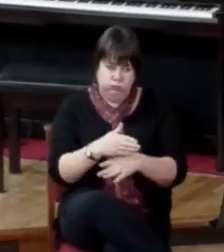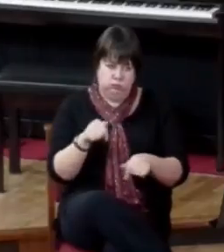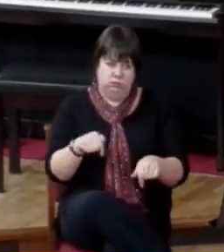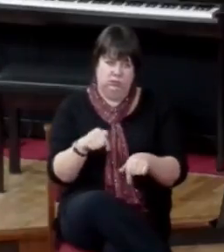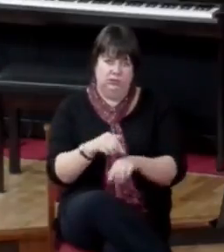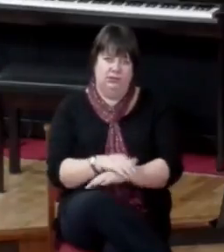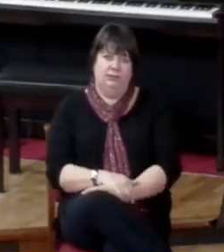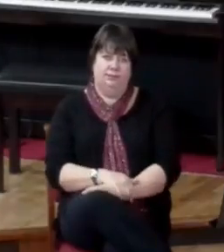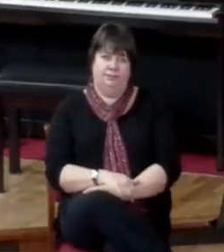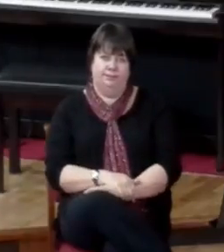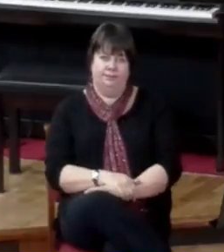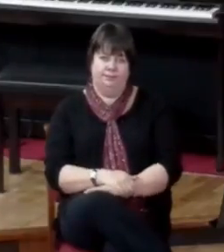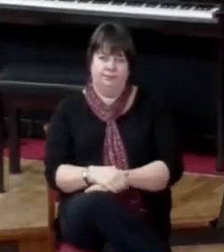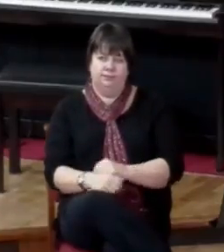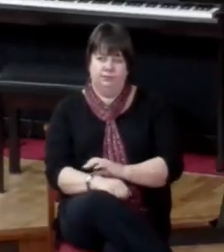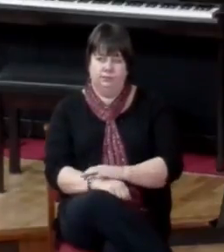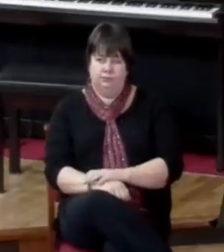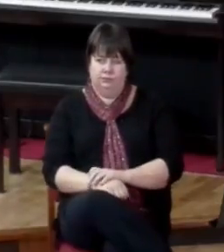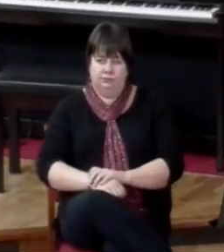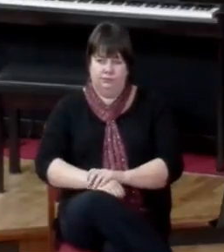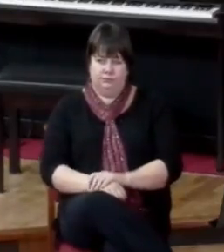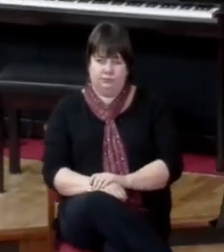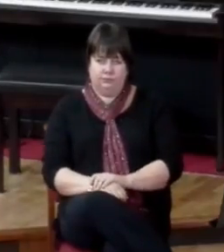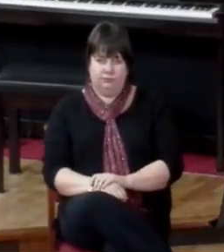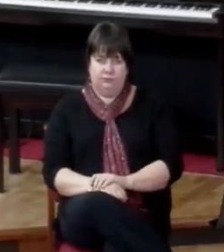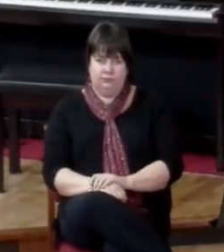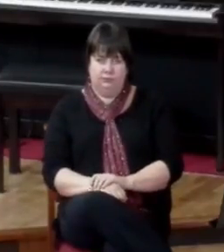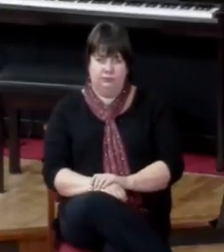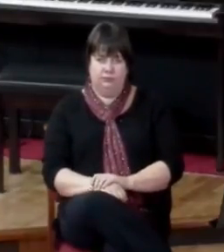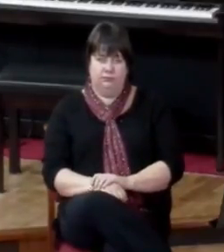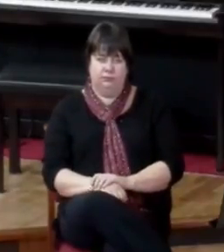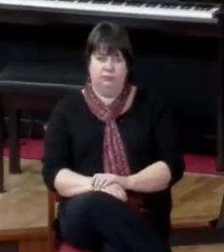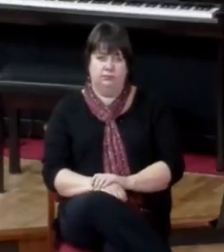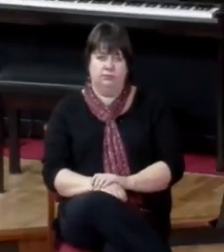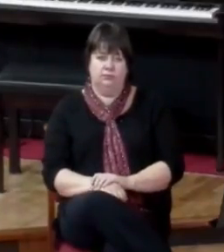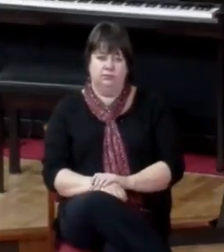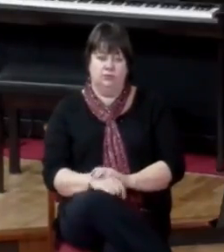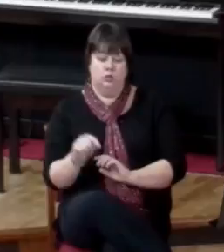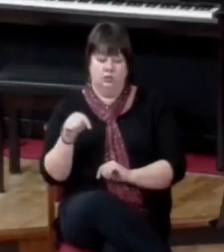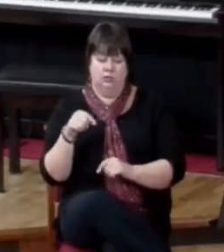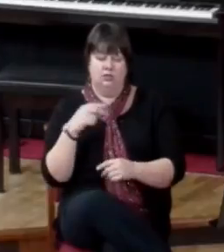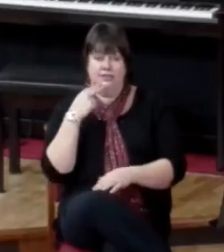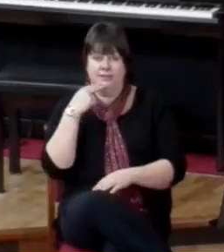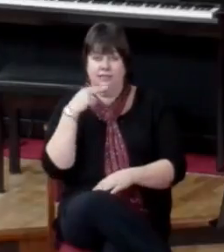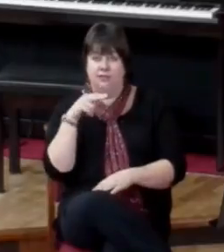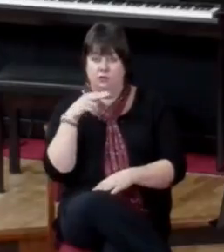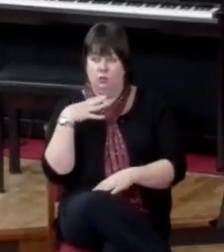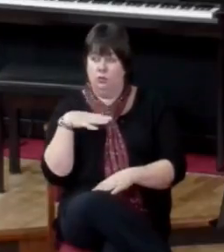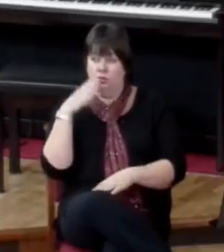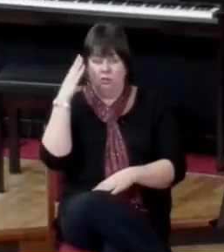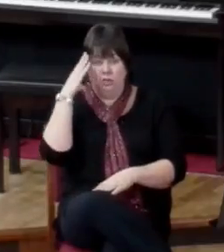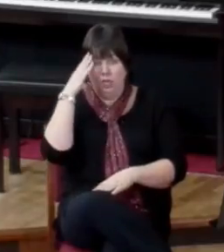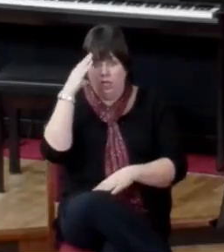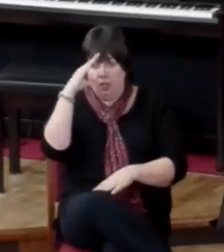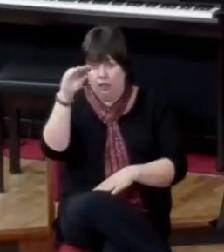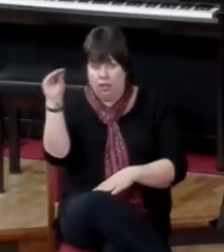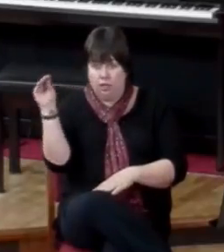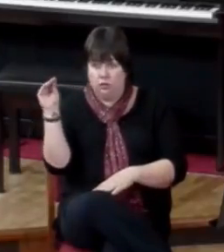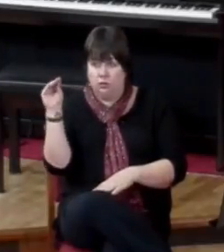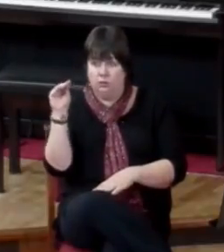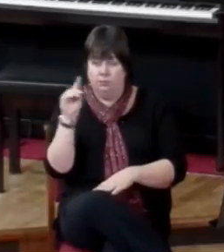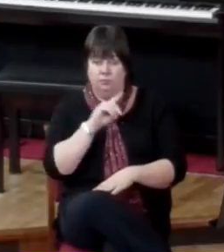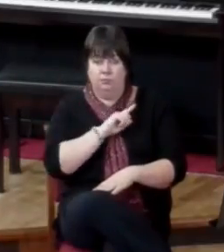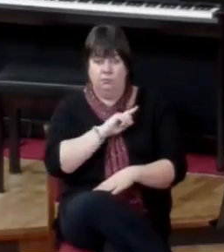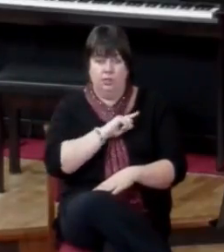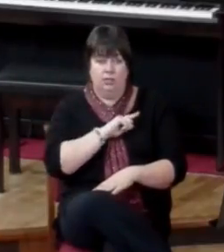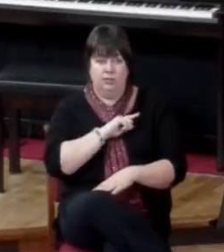things together for crafts and games and for the food. So that's this afternoon. I'm mentioning it not because you can register,